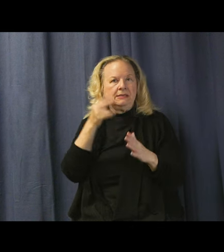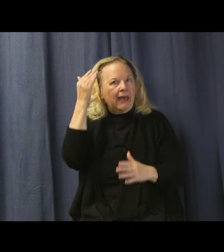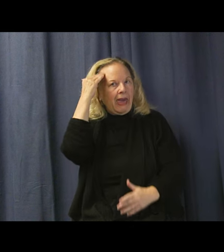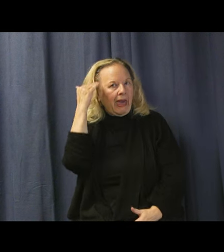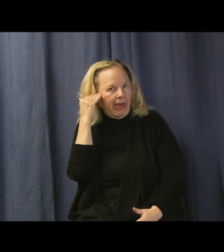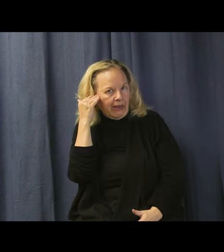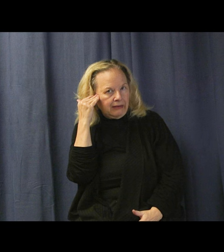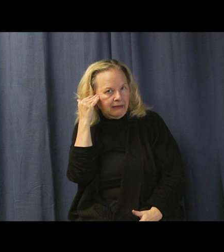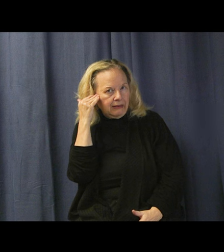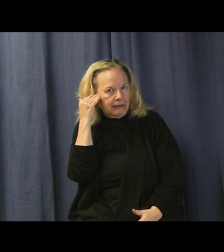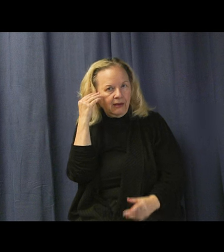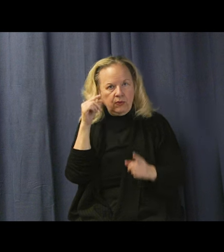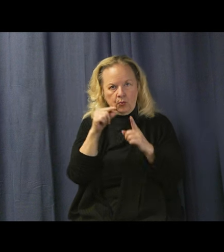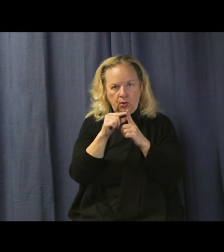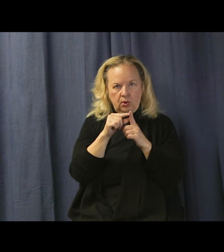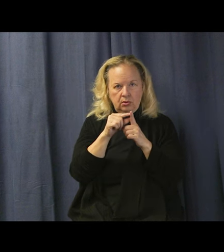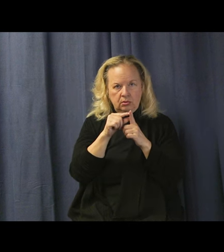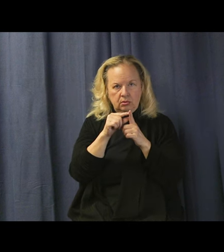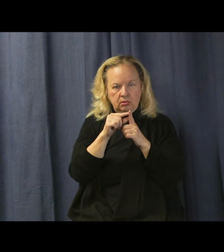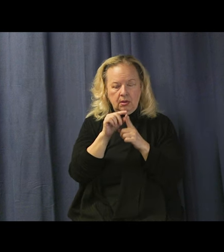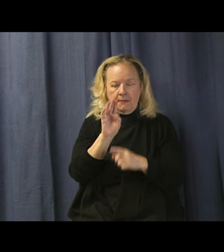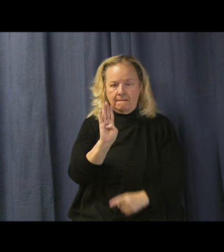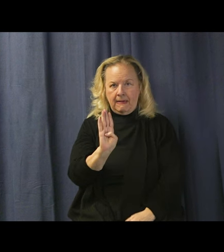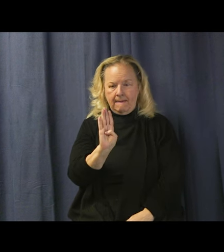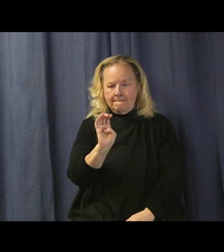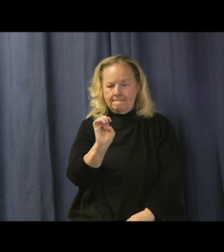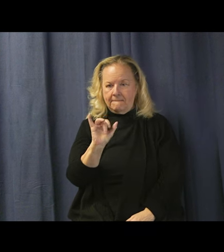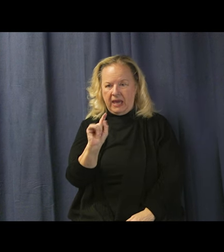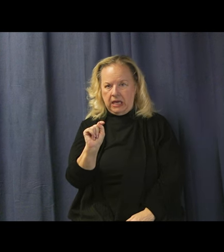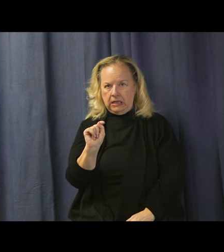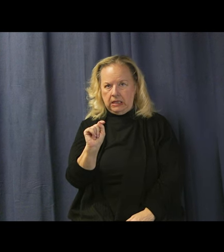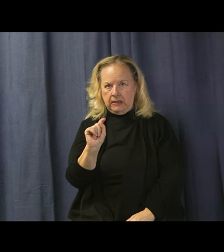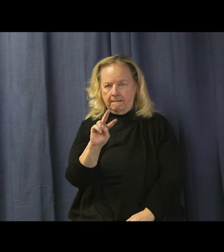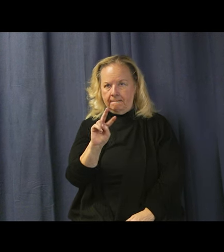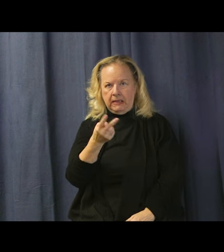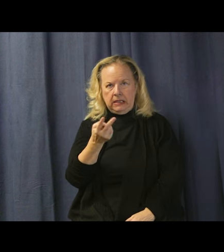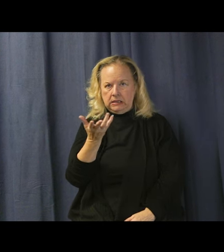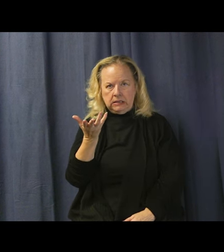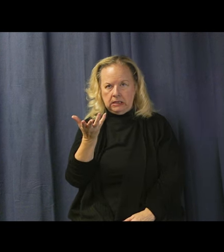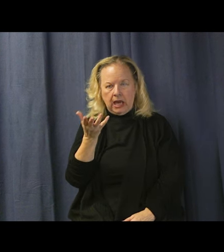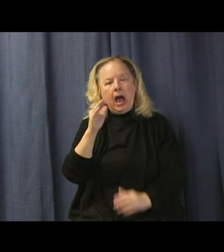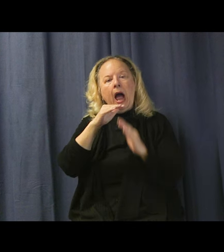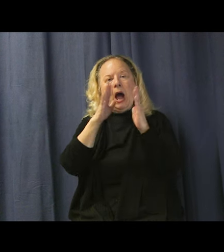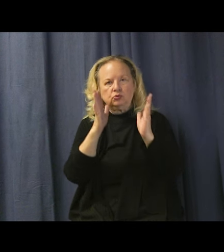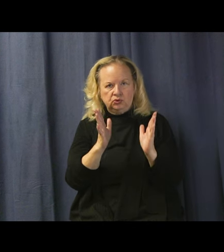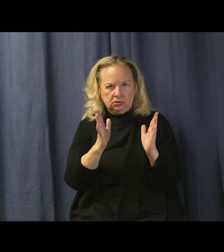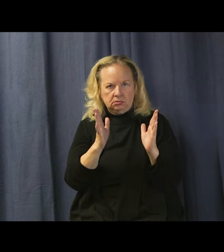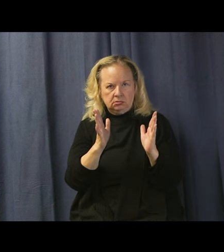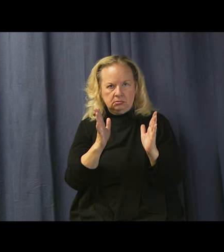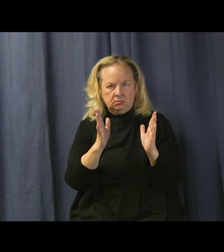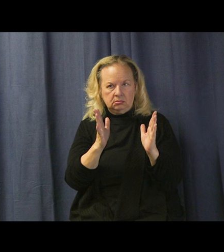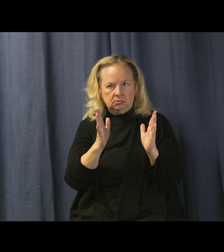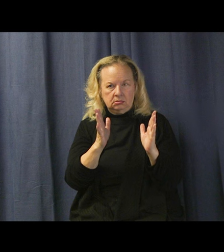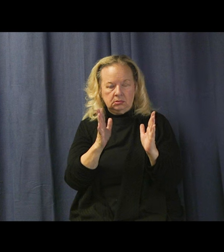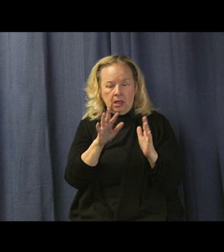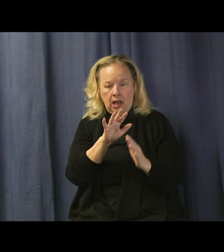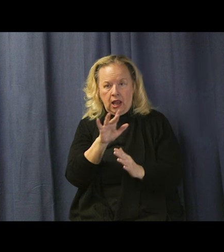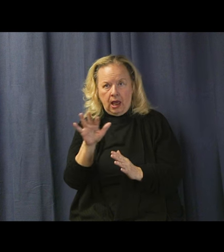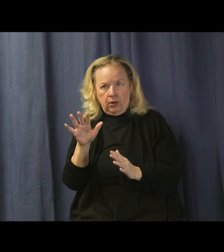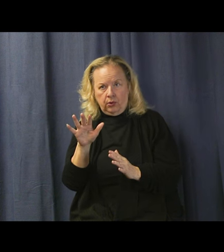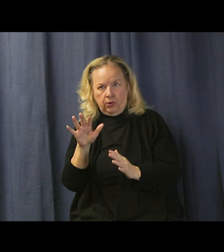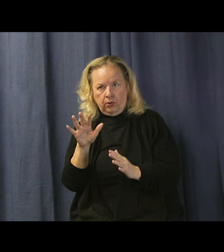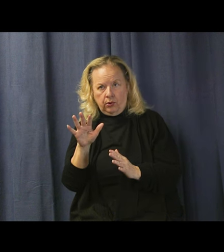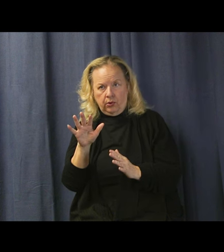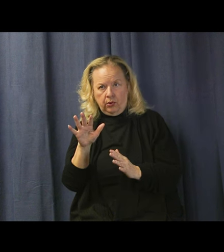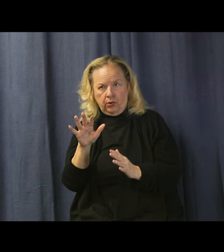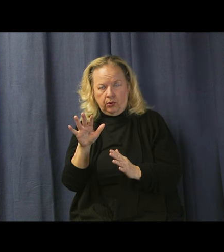word head in the word. Well, Beit, what does Beit mean? House. So here we have a letter.